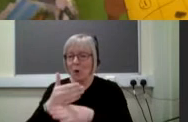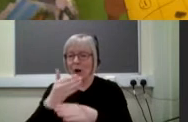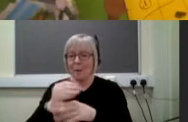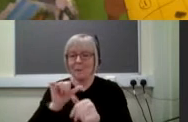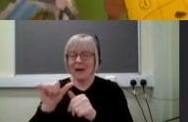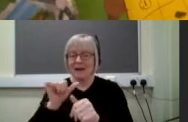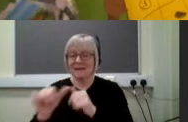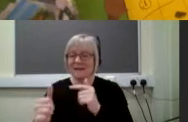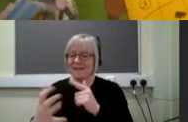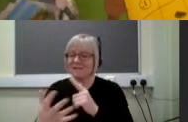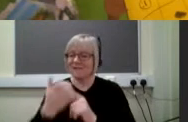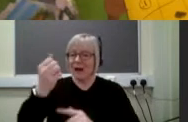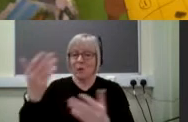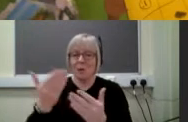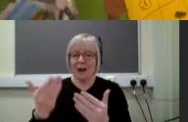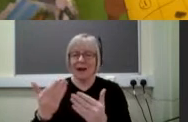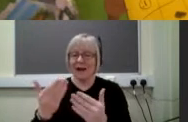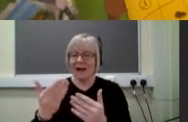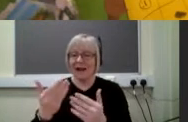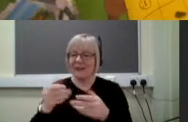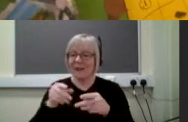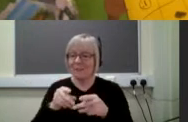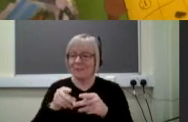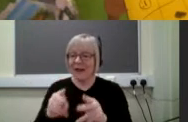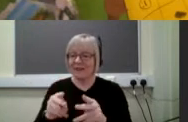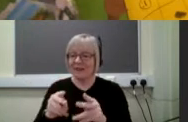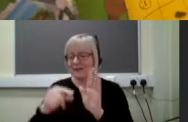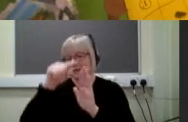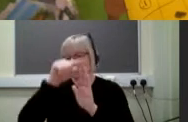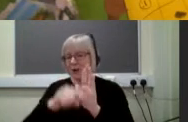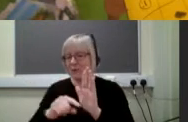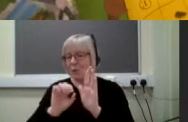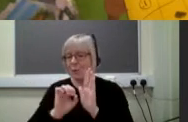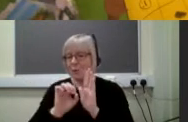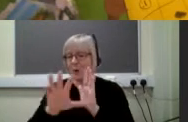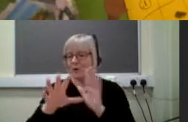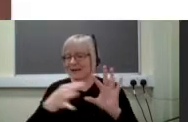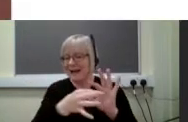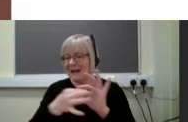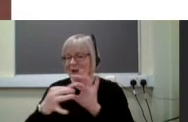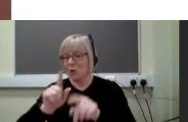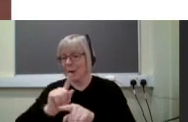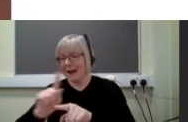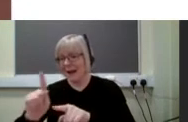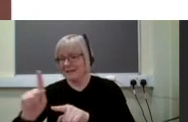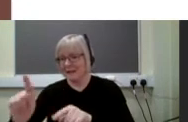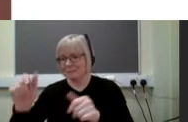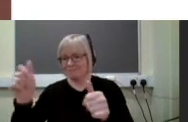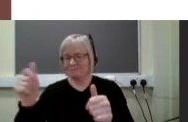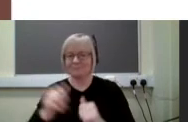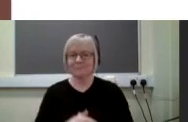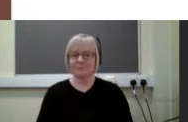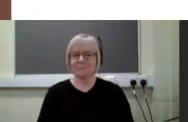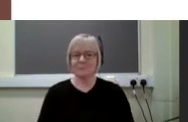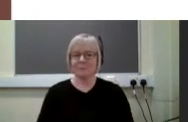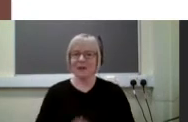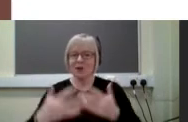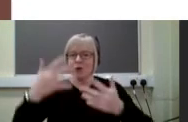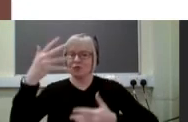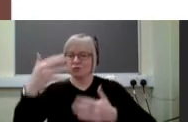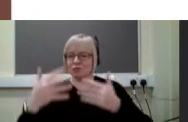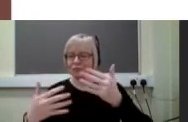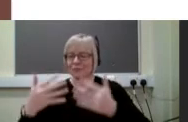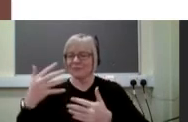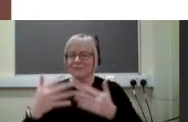found in the PARDAN's methods brief, which we'll post a link to later. So our findings related to